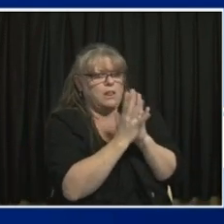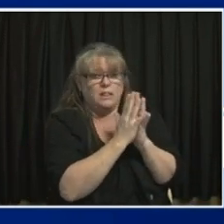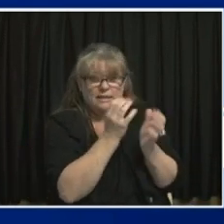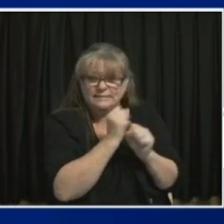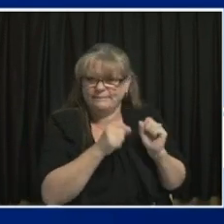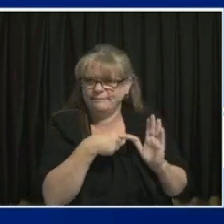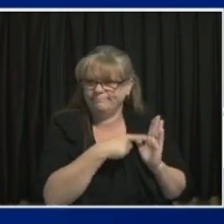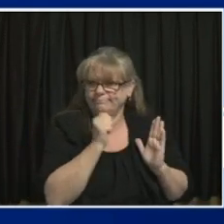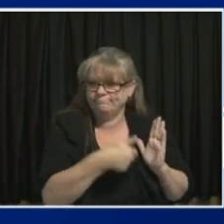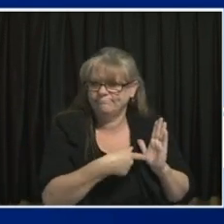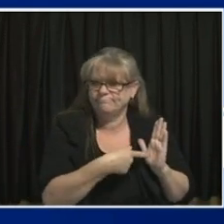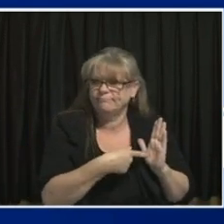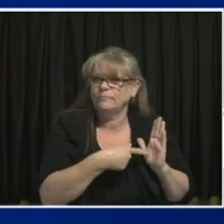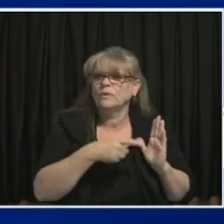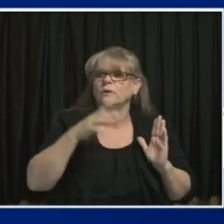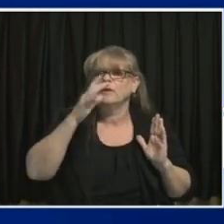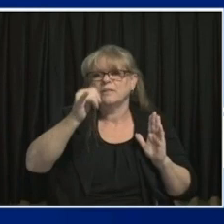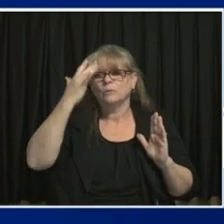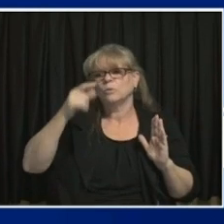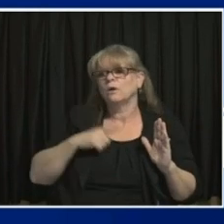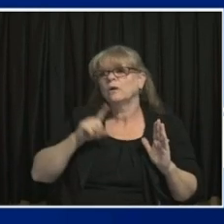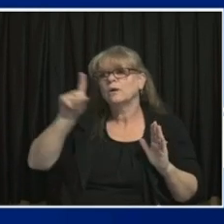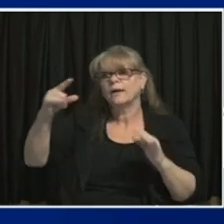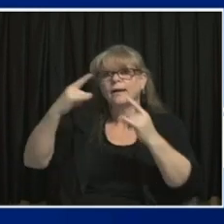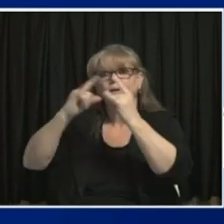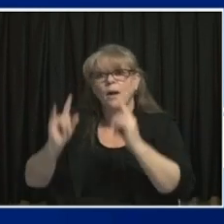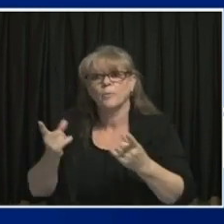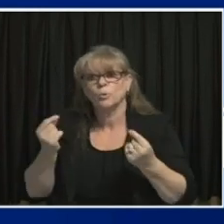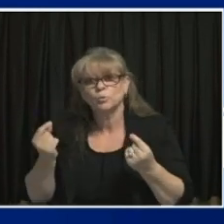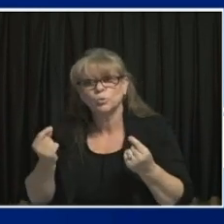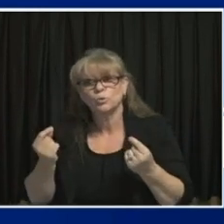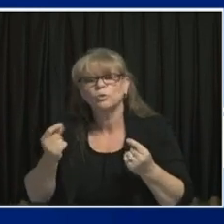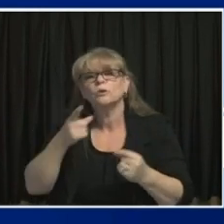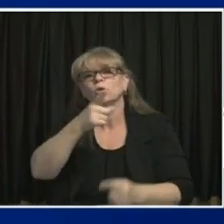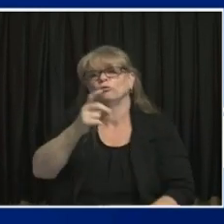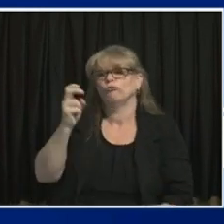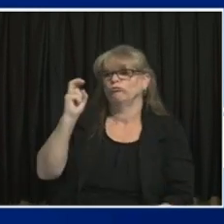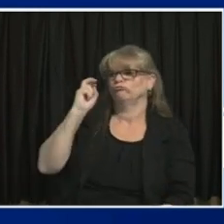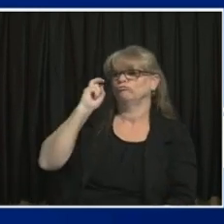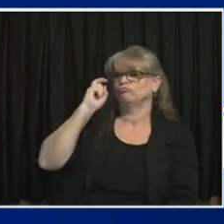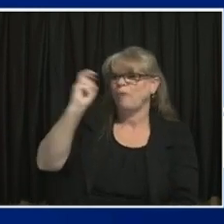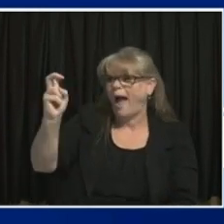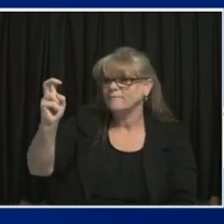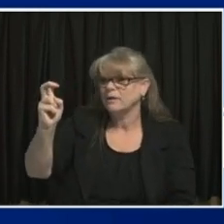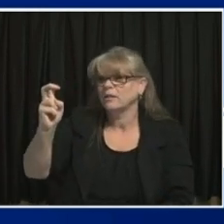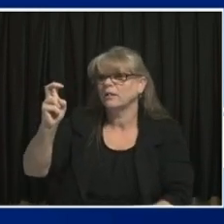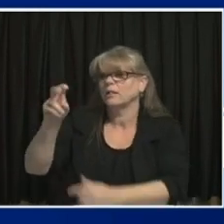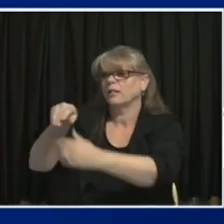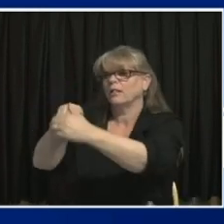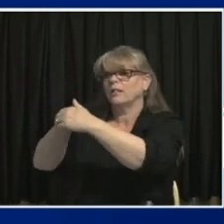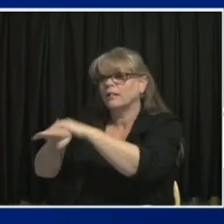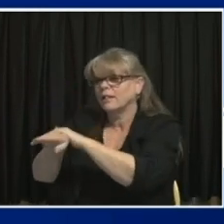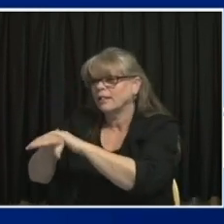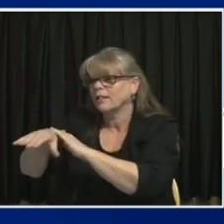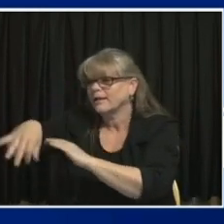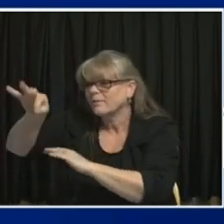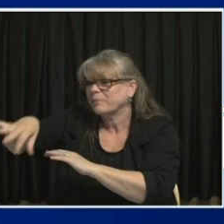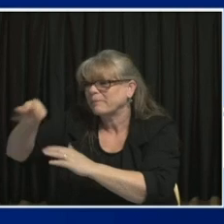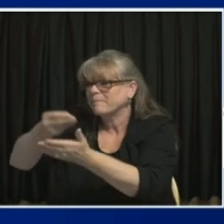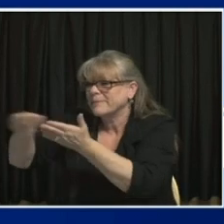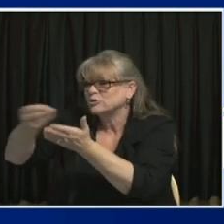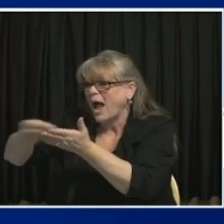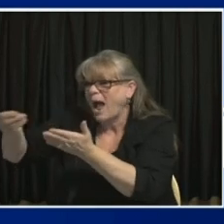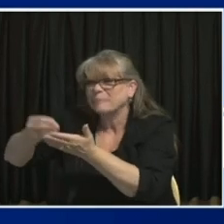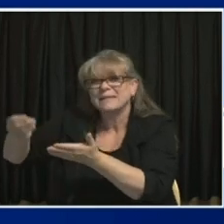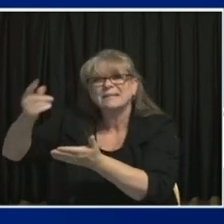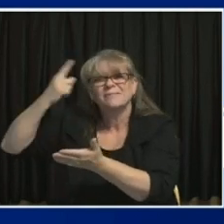old times, you often would stop in local restaurants and pick up supplies and even refuel. So if you are going camping somewhere in Colorado, either at